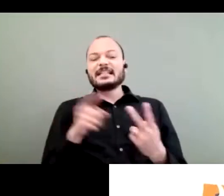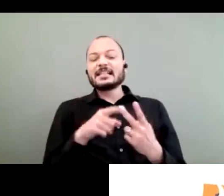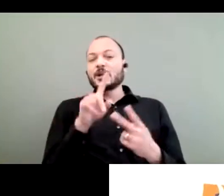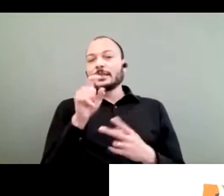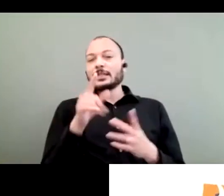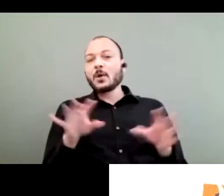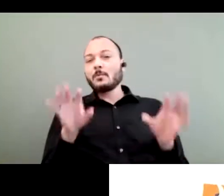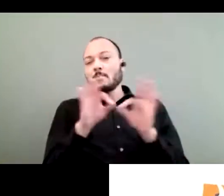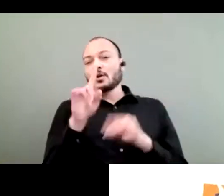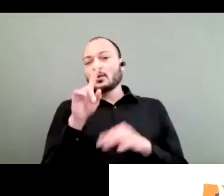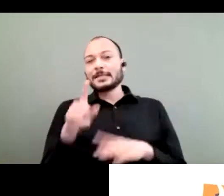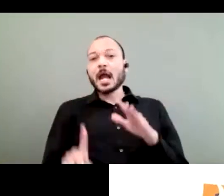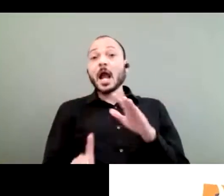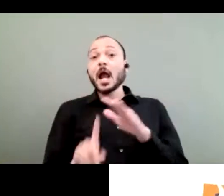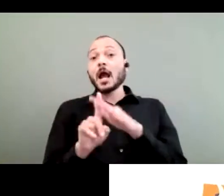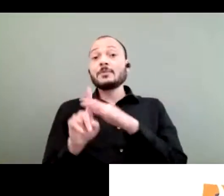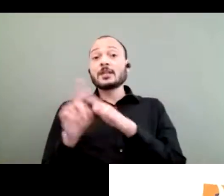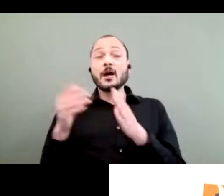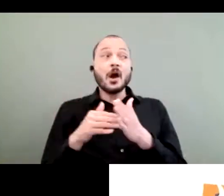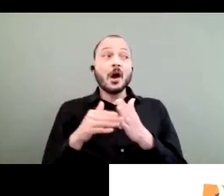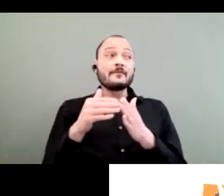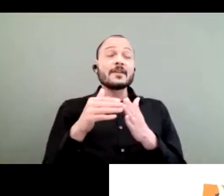up often.